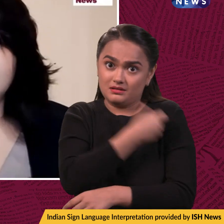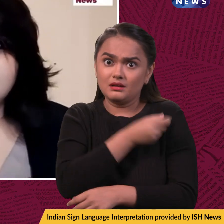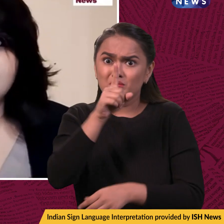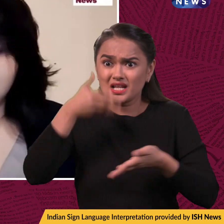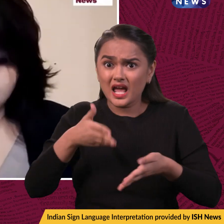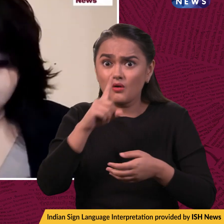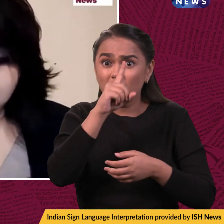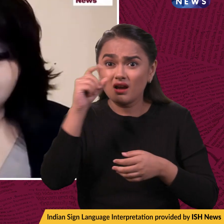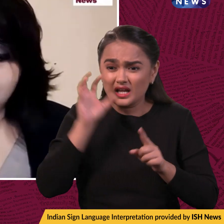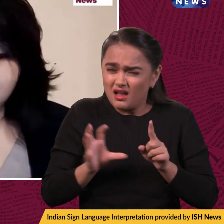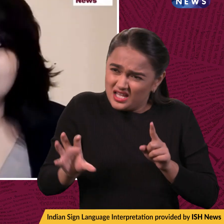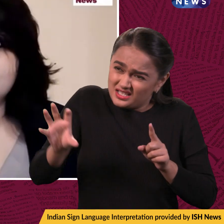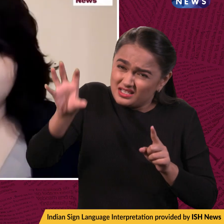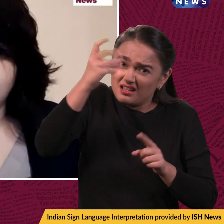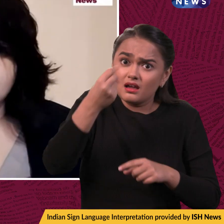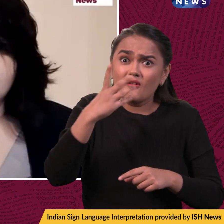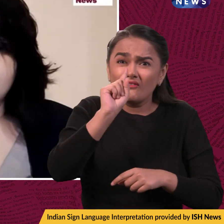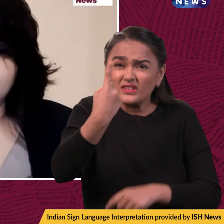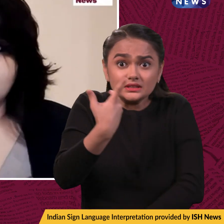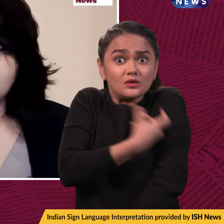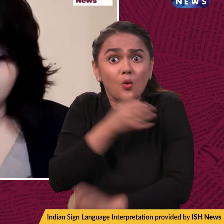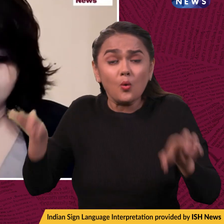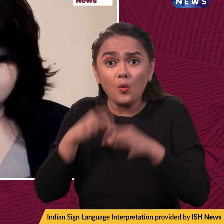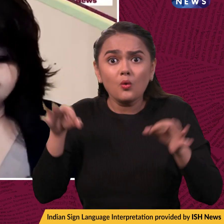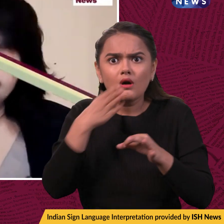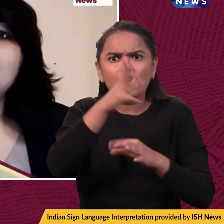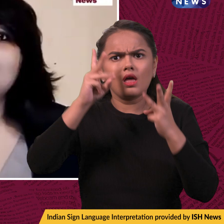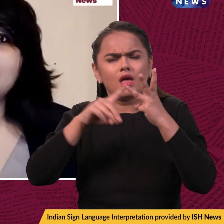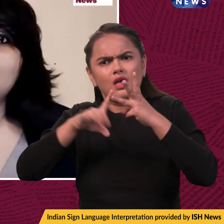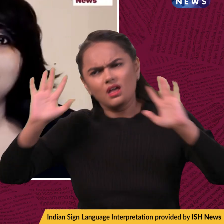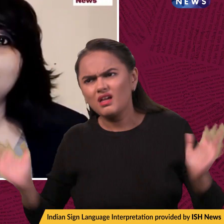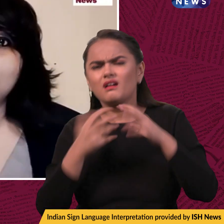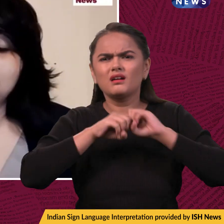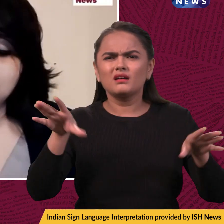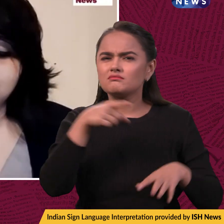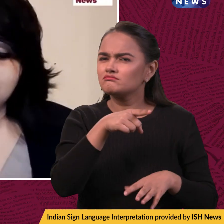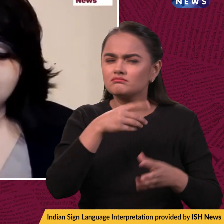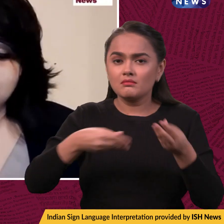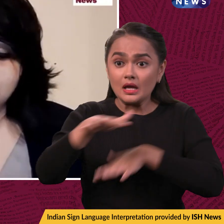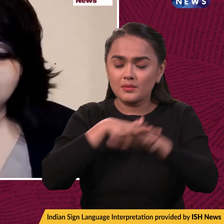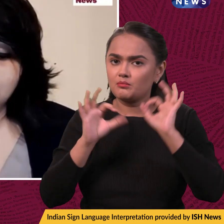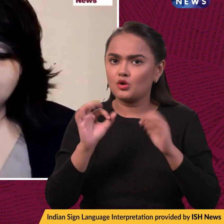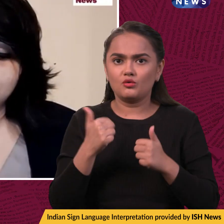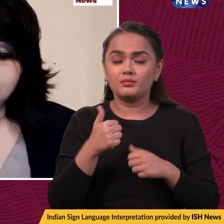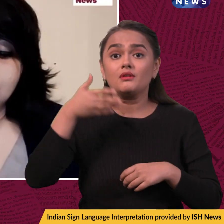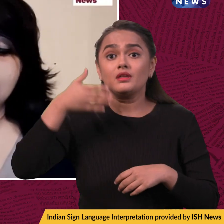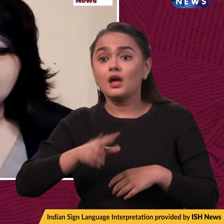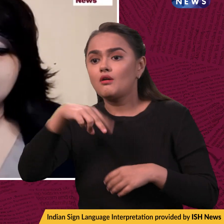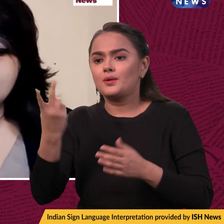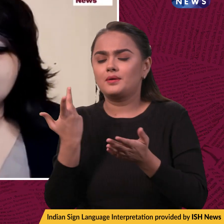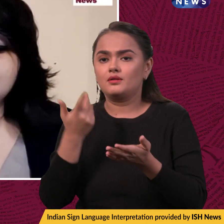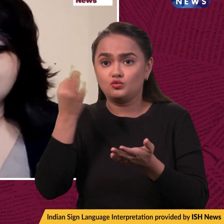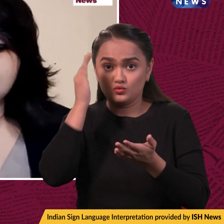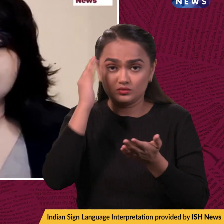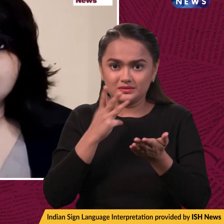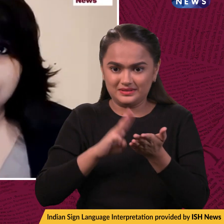than 100 countries are currently short of that target. Moving on, Nobel Peace Prize winner Malala Yousafzai has